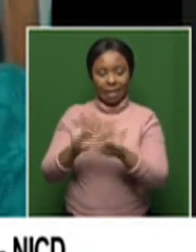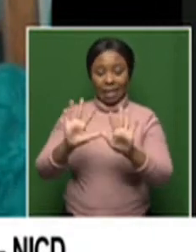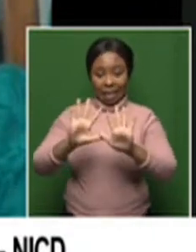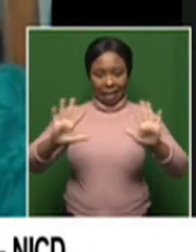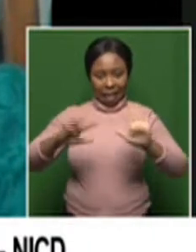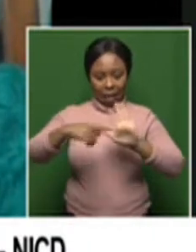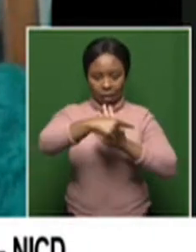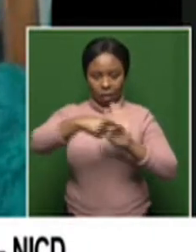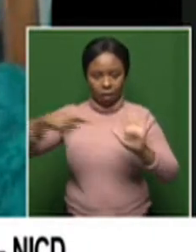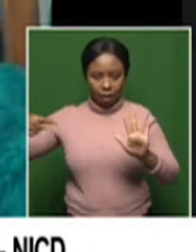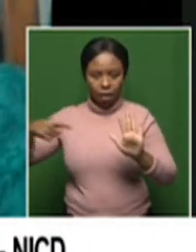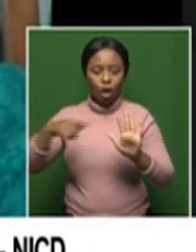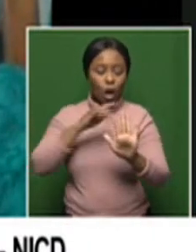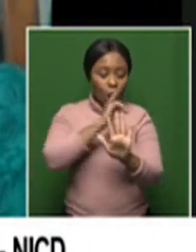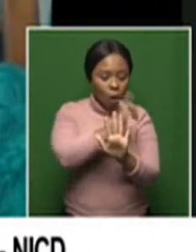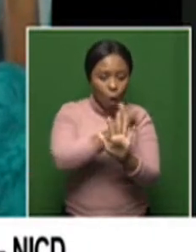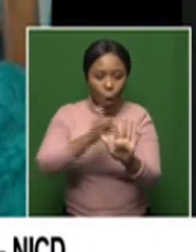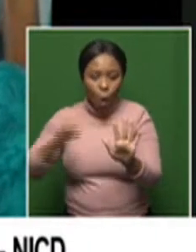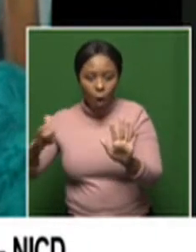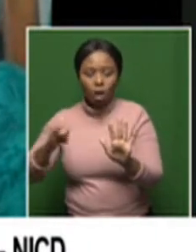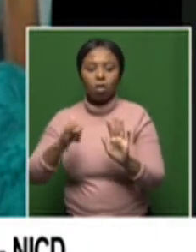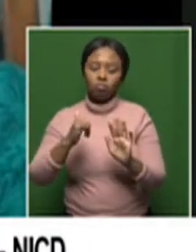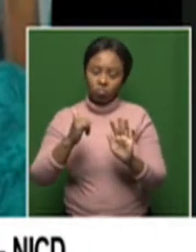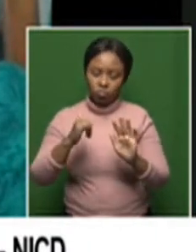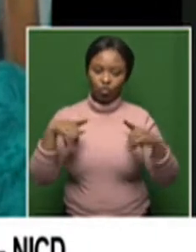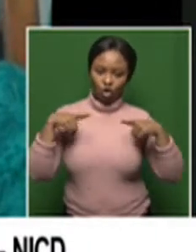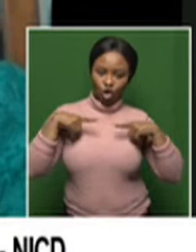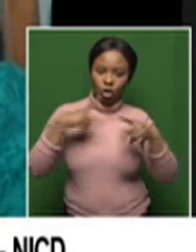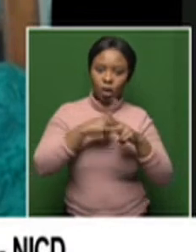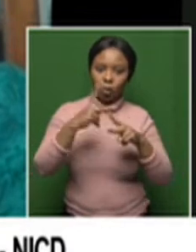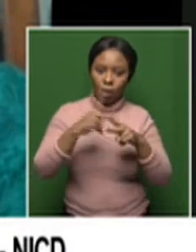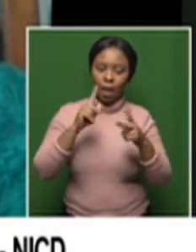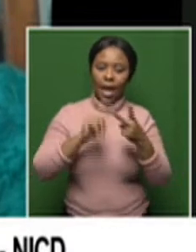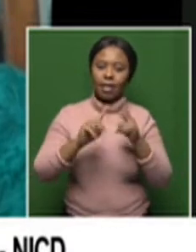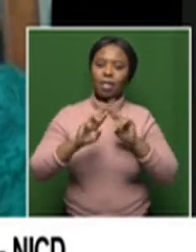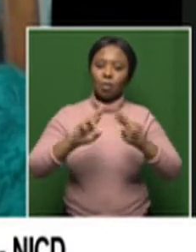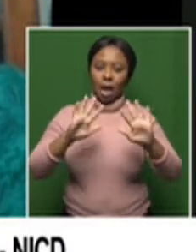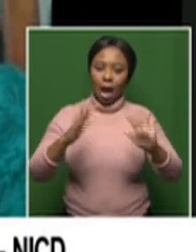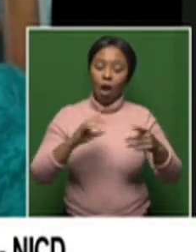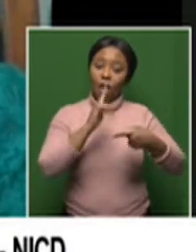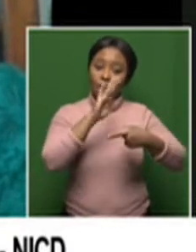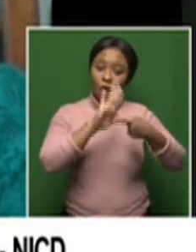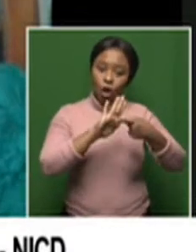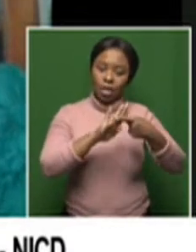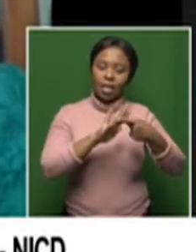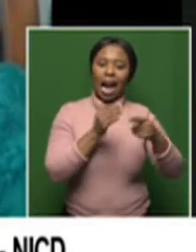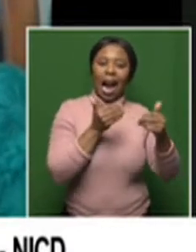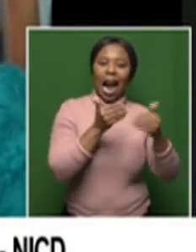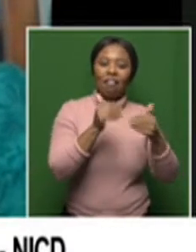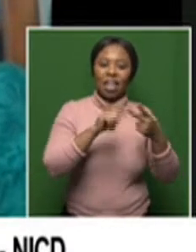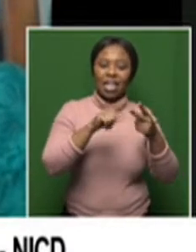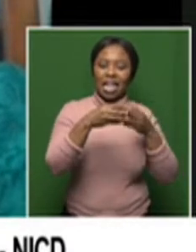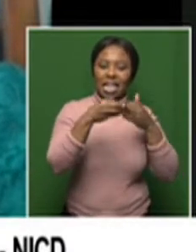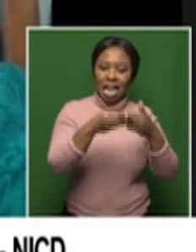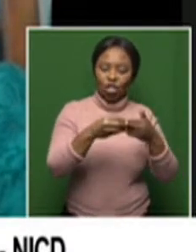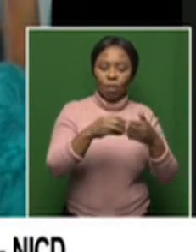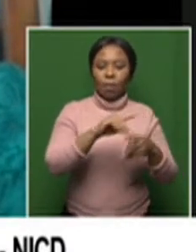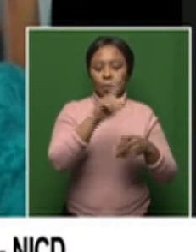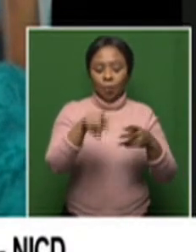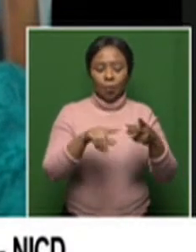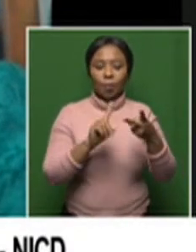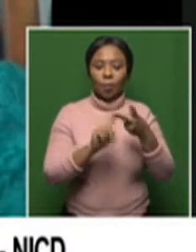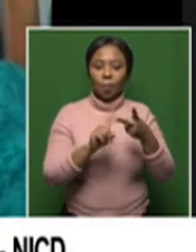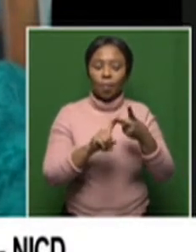in terms of preparations and responses. The first area is around governance and leadership. The second area